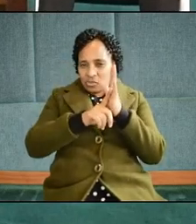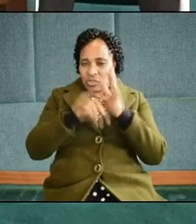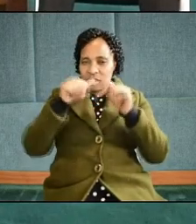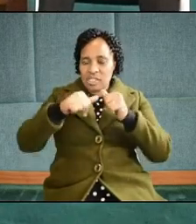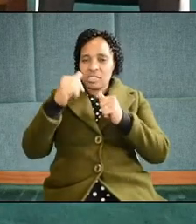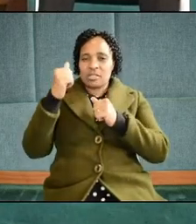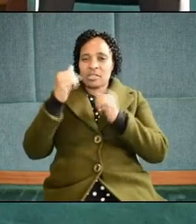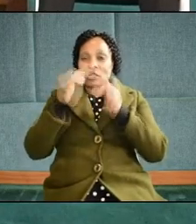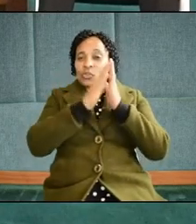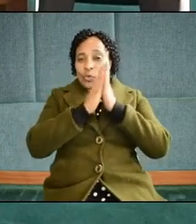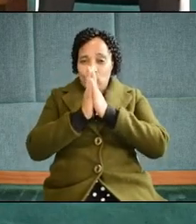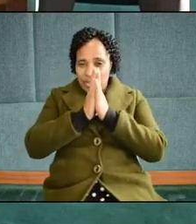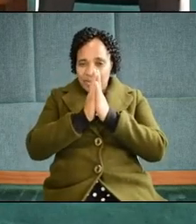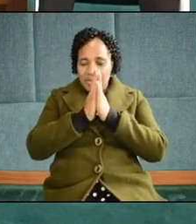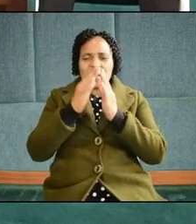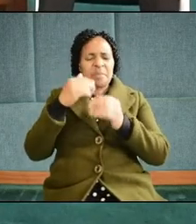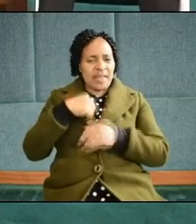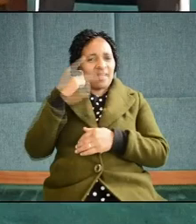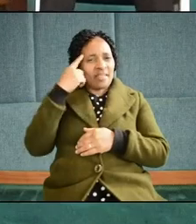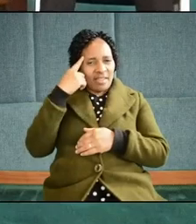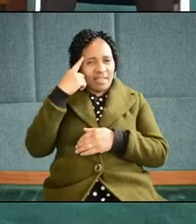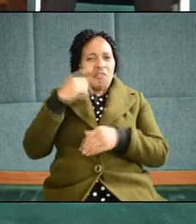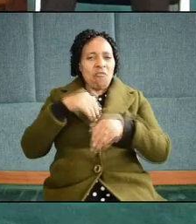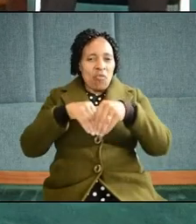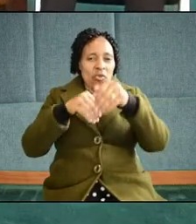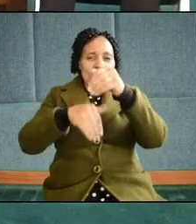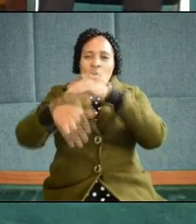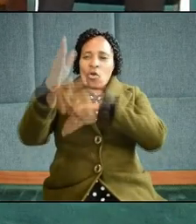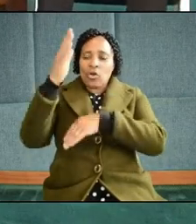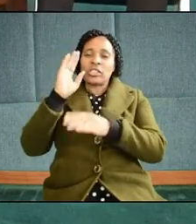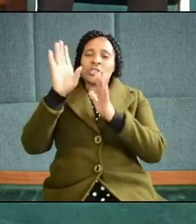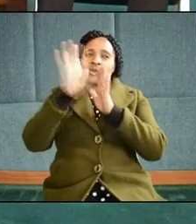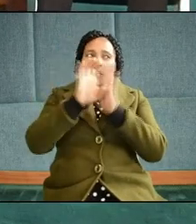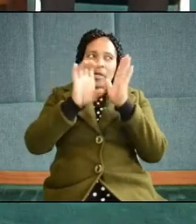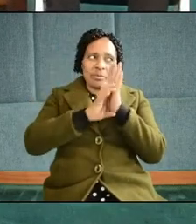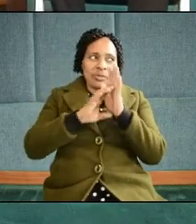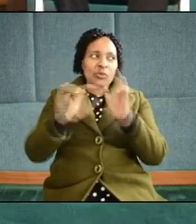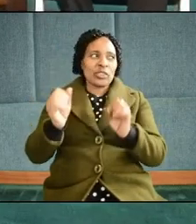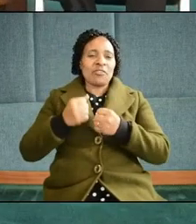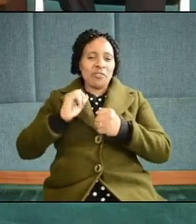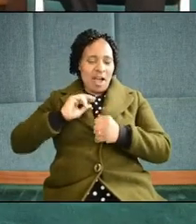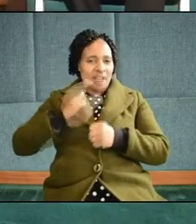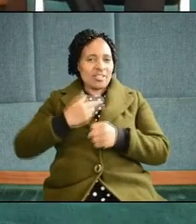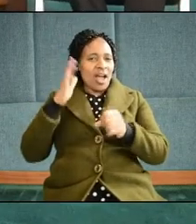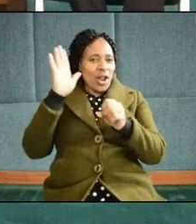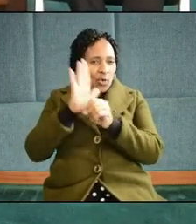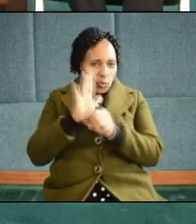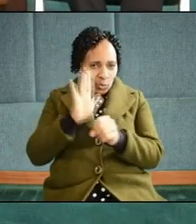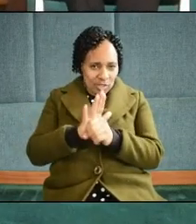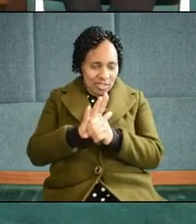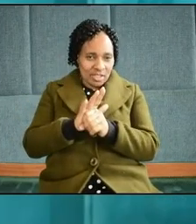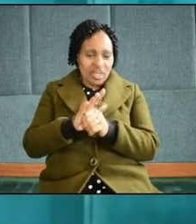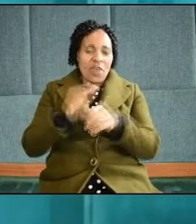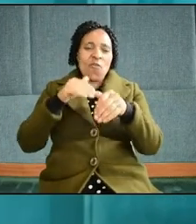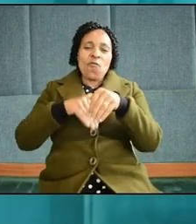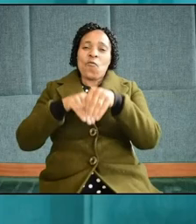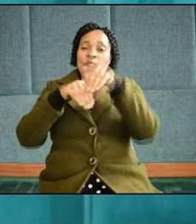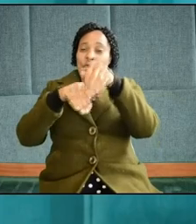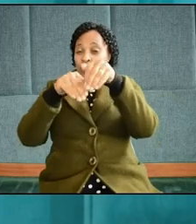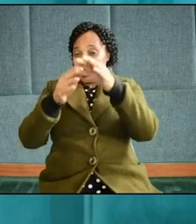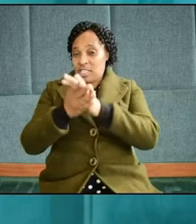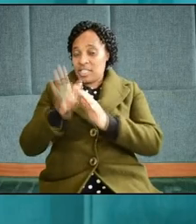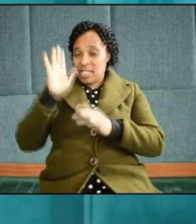story? I guess following God's command would save us a lot. And following